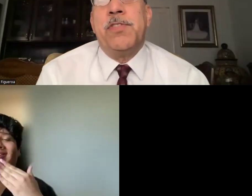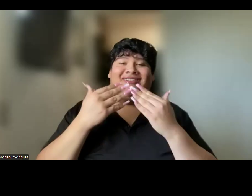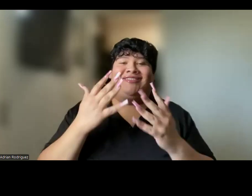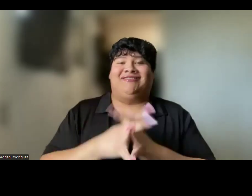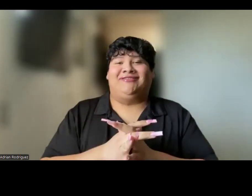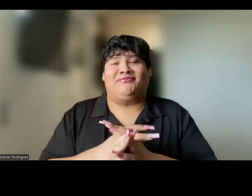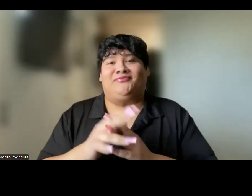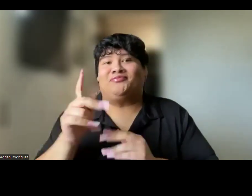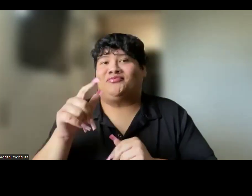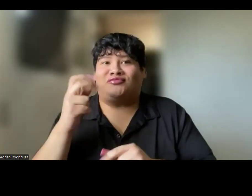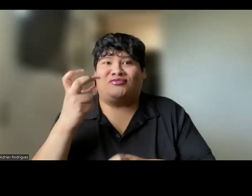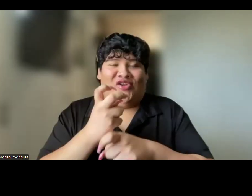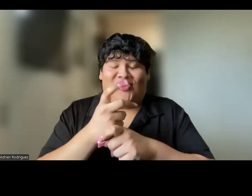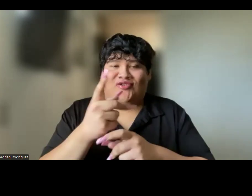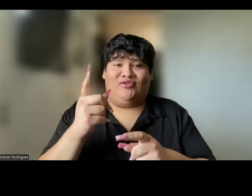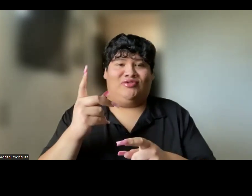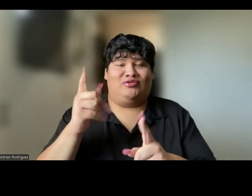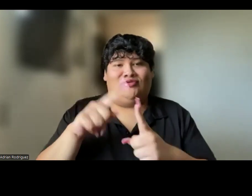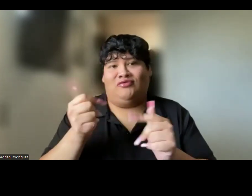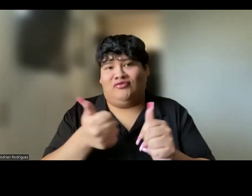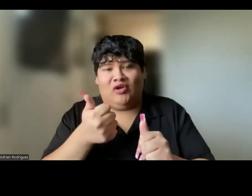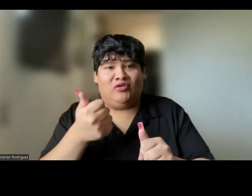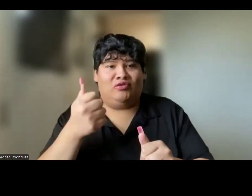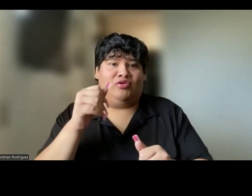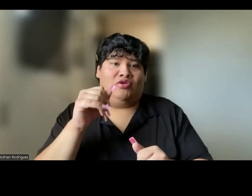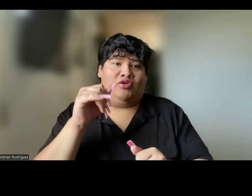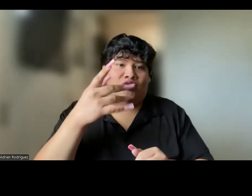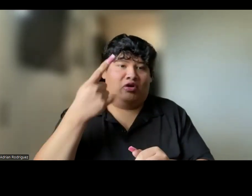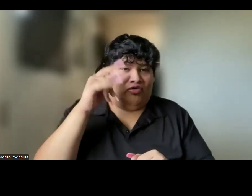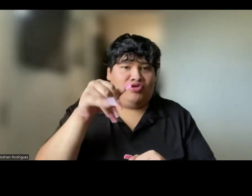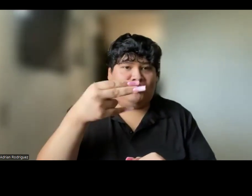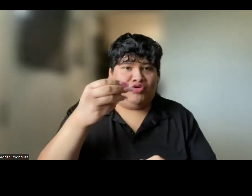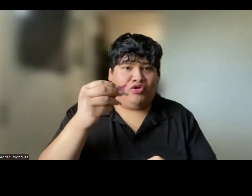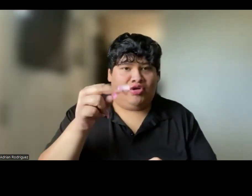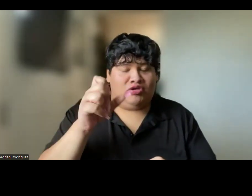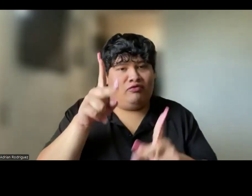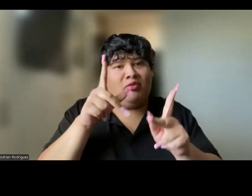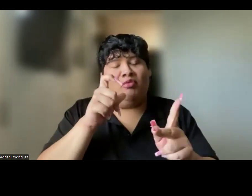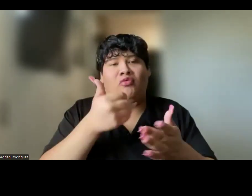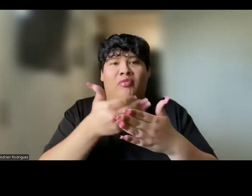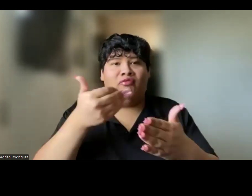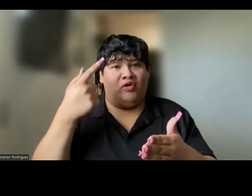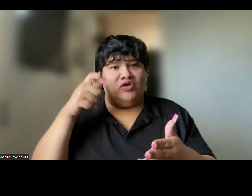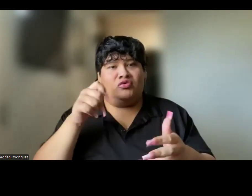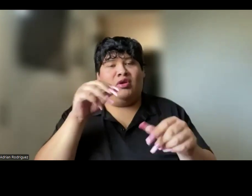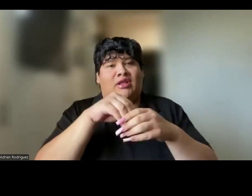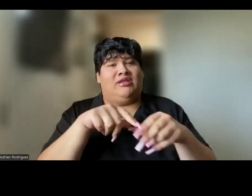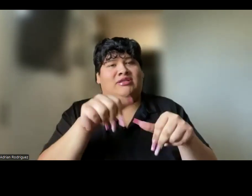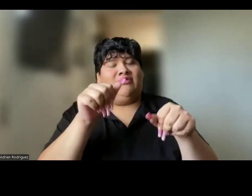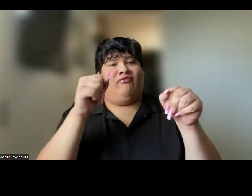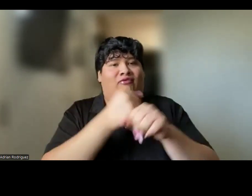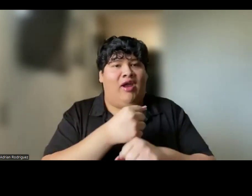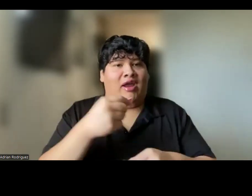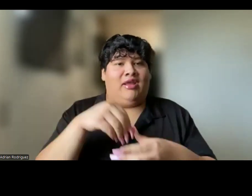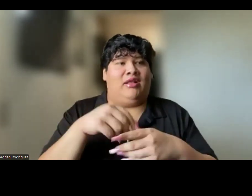It's always very difficult to follow Secretary Johnson and the folks that are before us who are in this fight in a very deep and